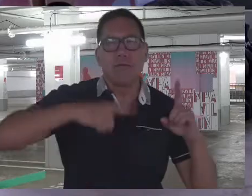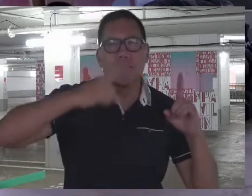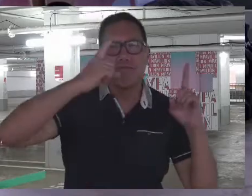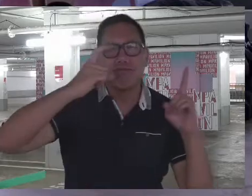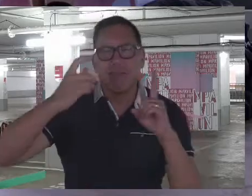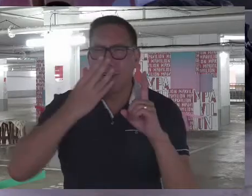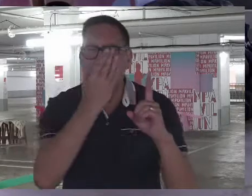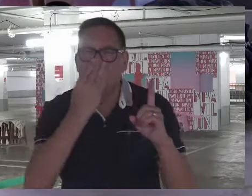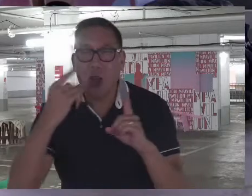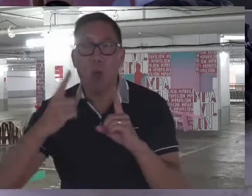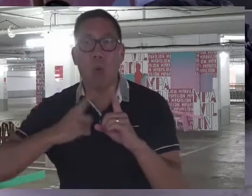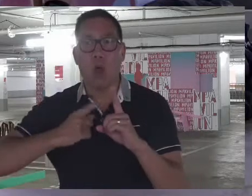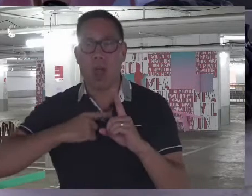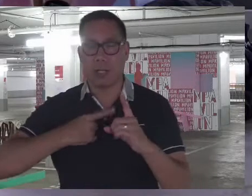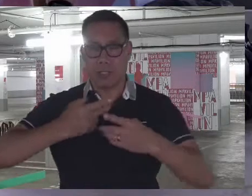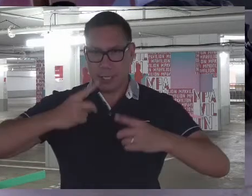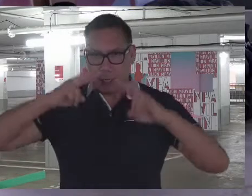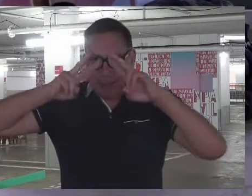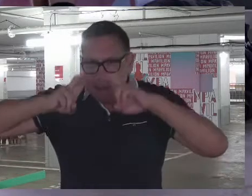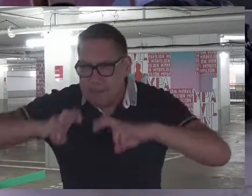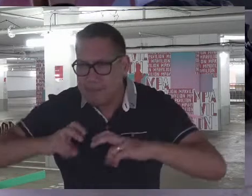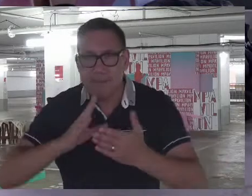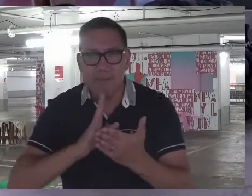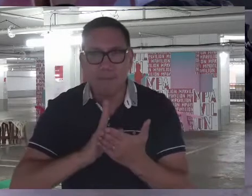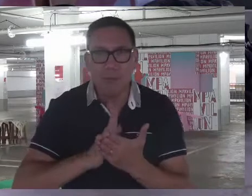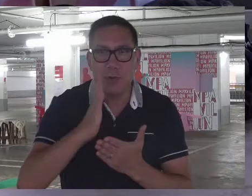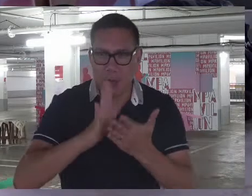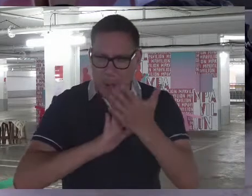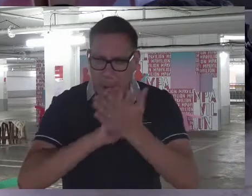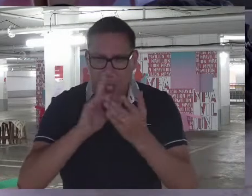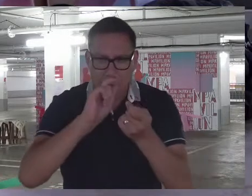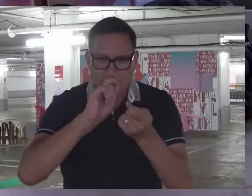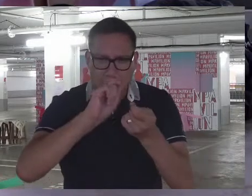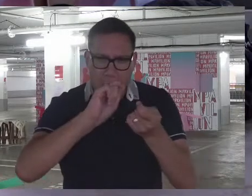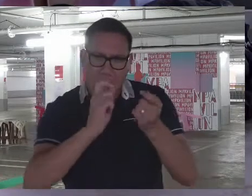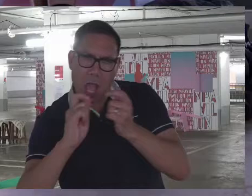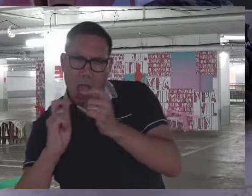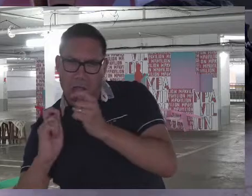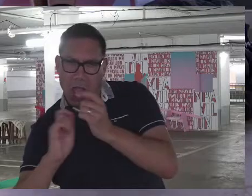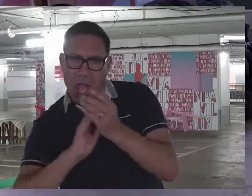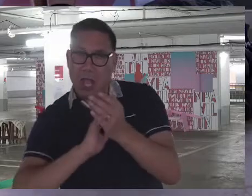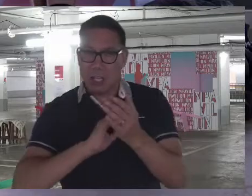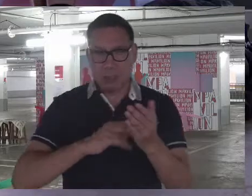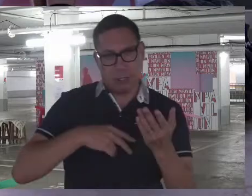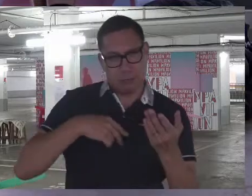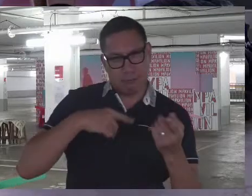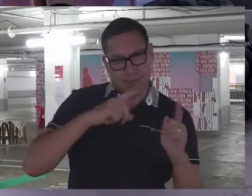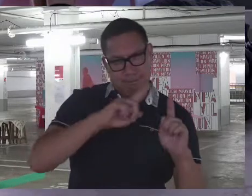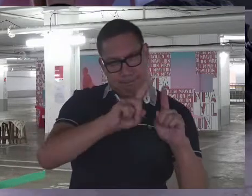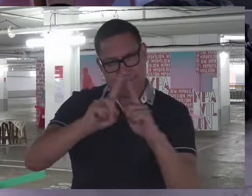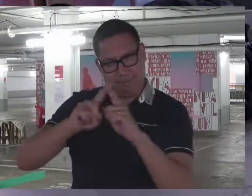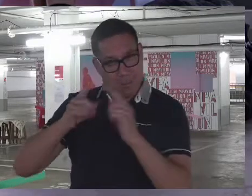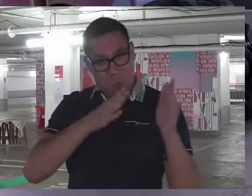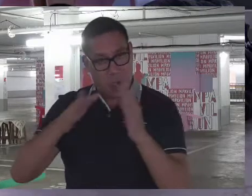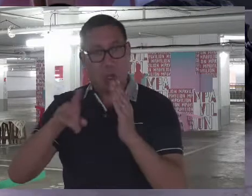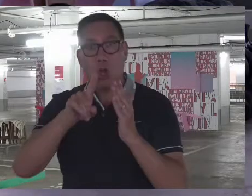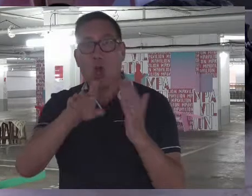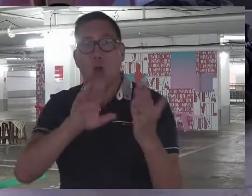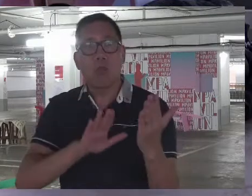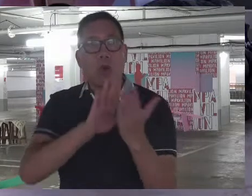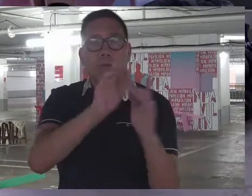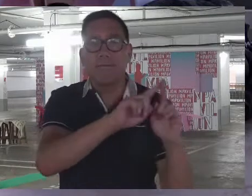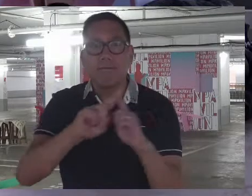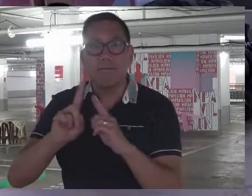to explore how truth and meaning can be manipulated and hybridized. Her experimental approach involves various modes